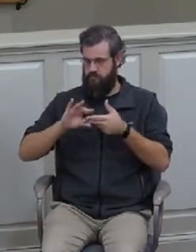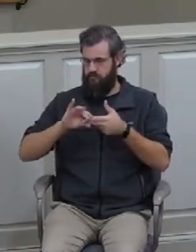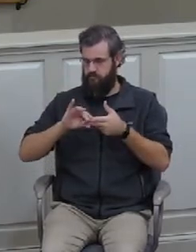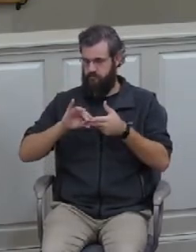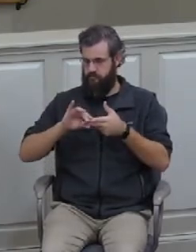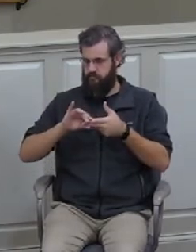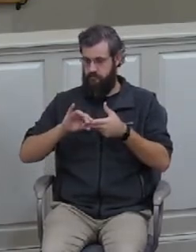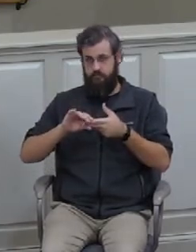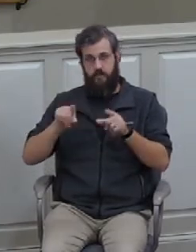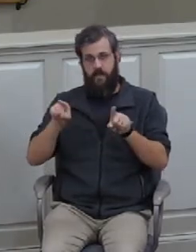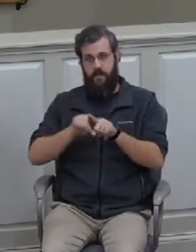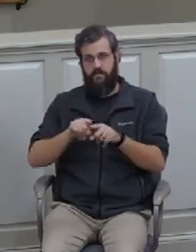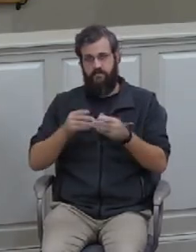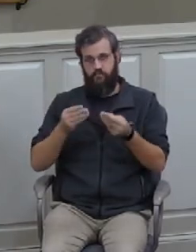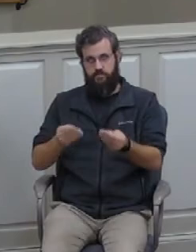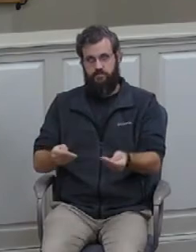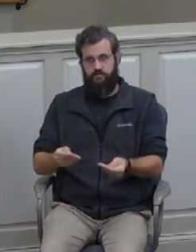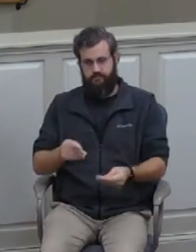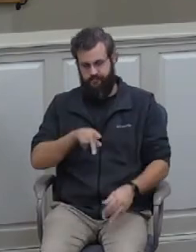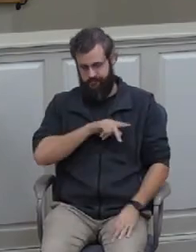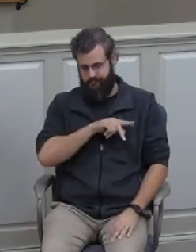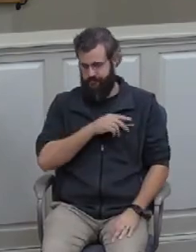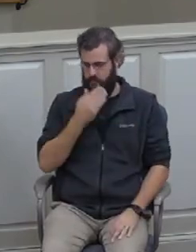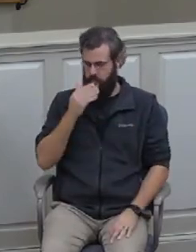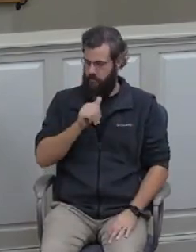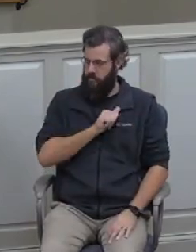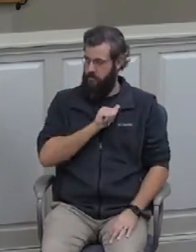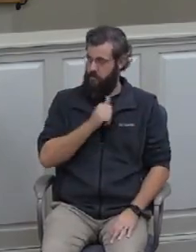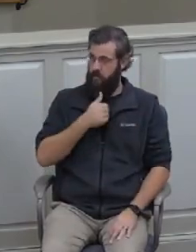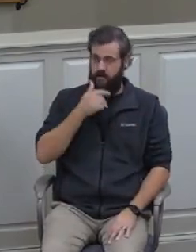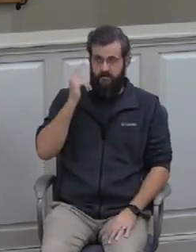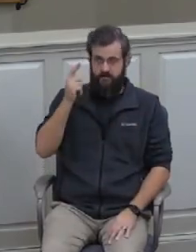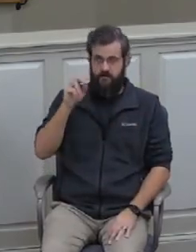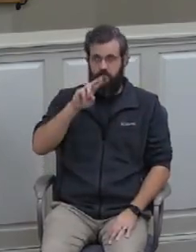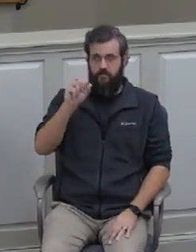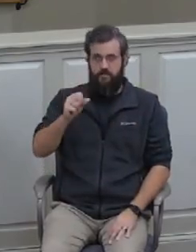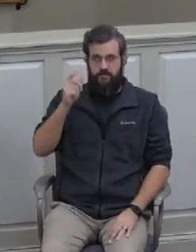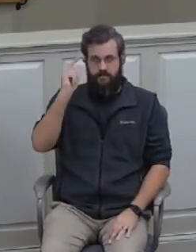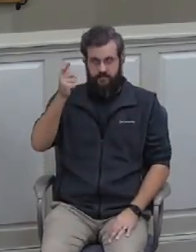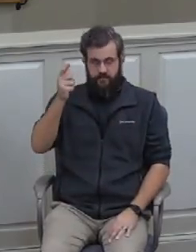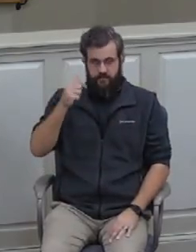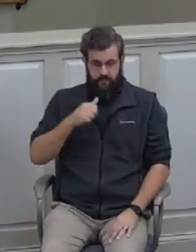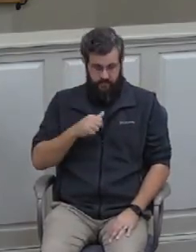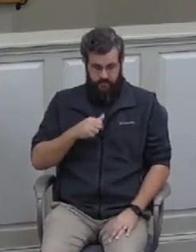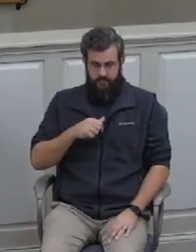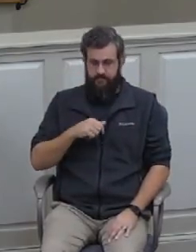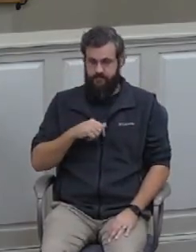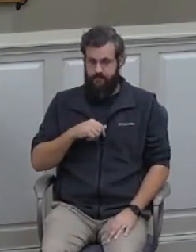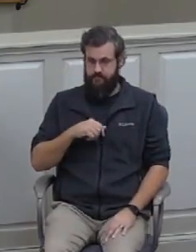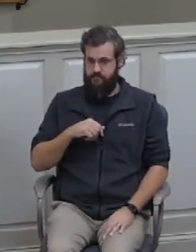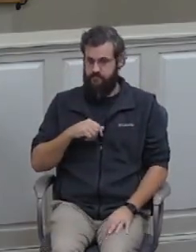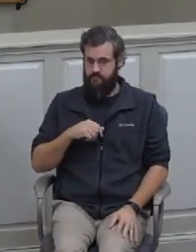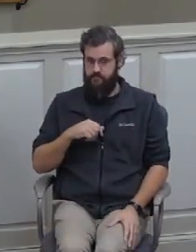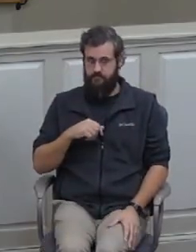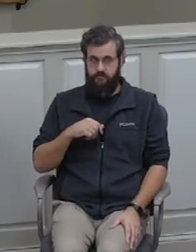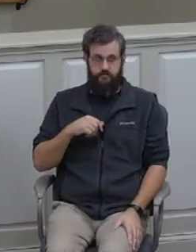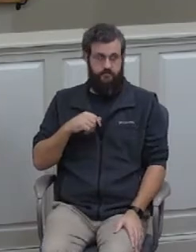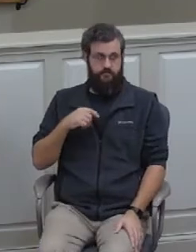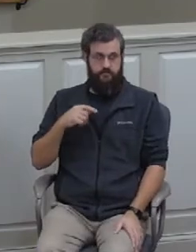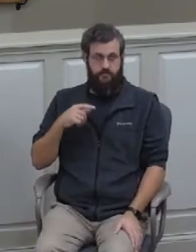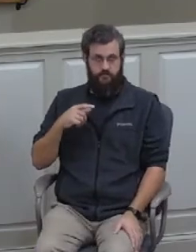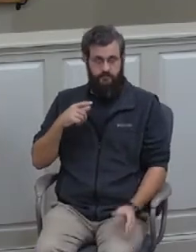as presented. Thank you, Commissioner Atkins. Is there a second? Second. Thank you, Commissioner Sears.